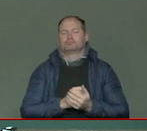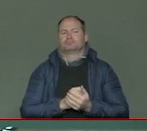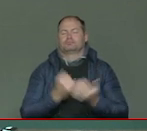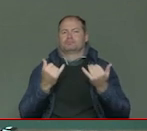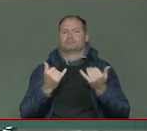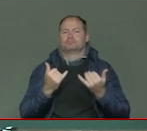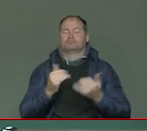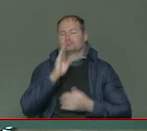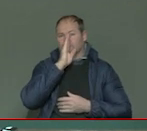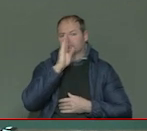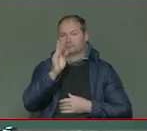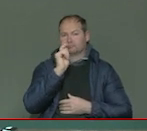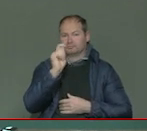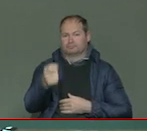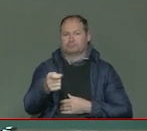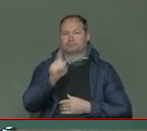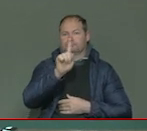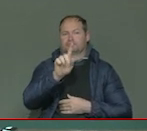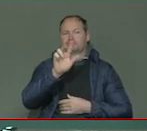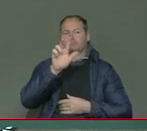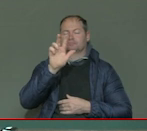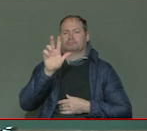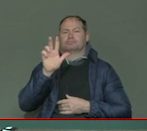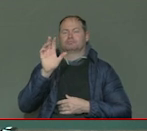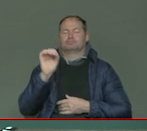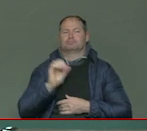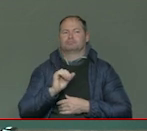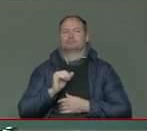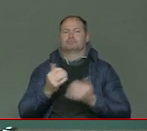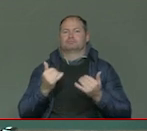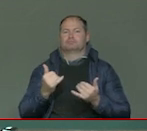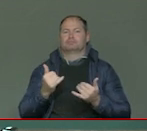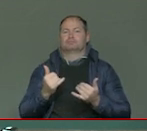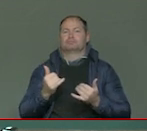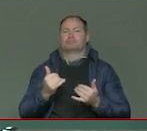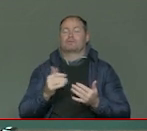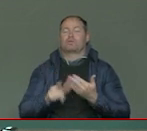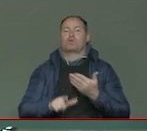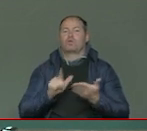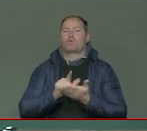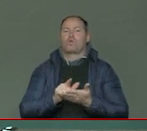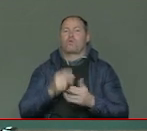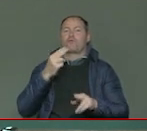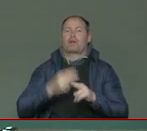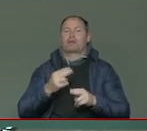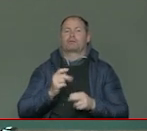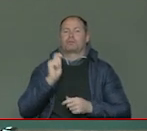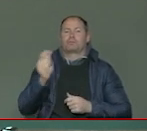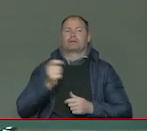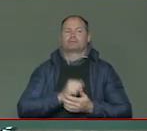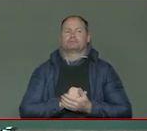of 108,000 appeared on the bank statement. That was the final repayment of the loan. So that was a payment. So